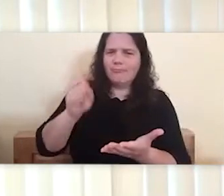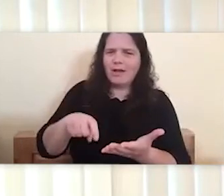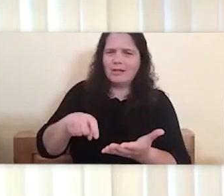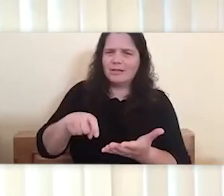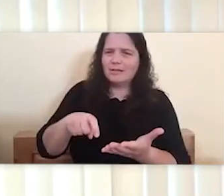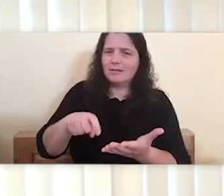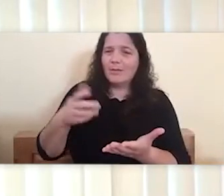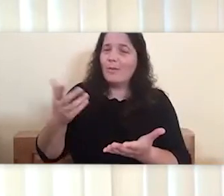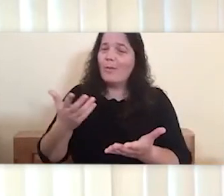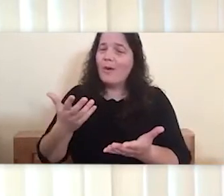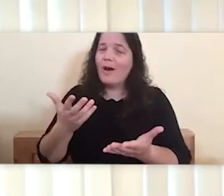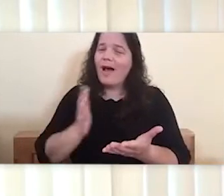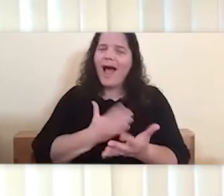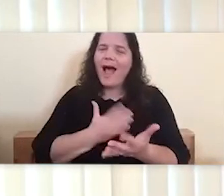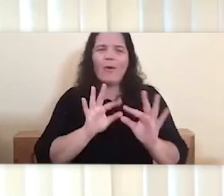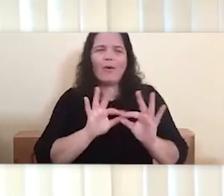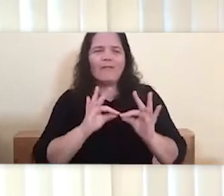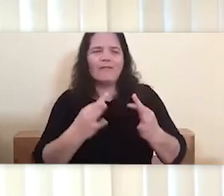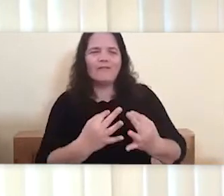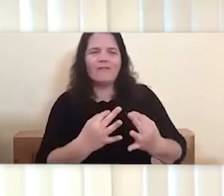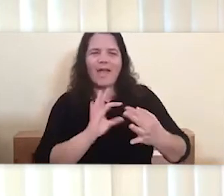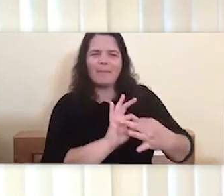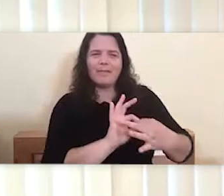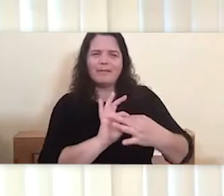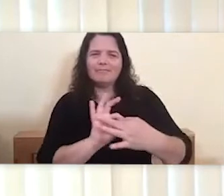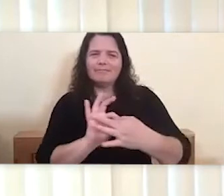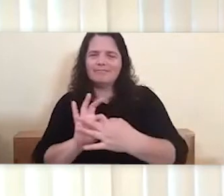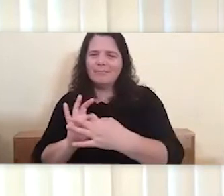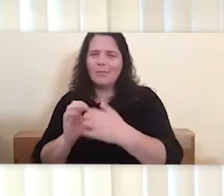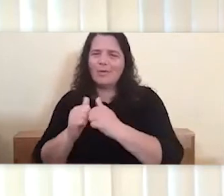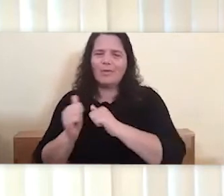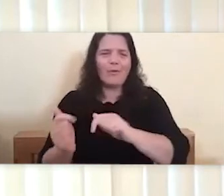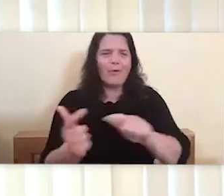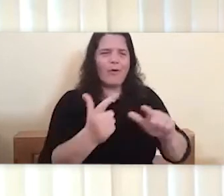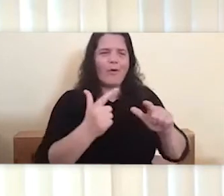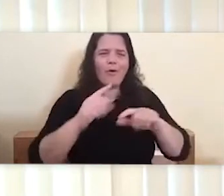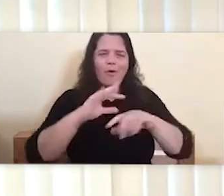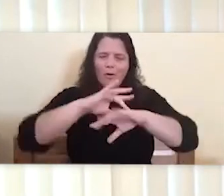kinship with all those with whom we share the earth.